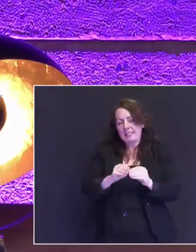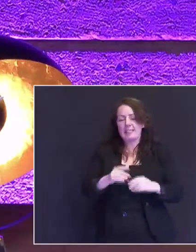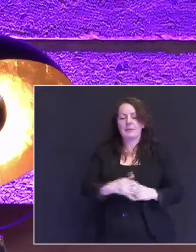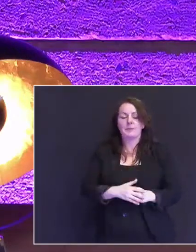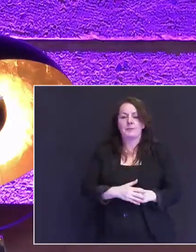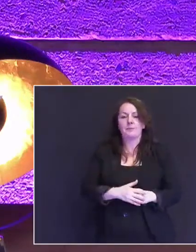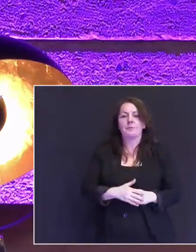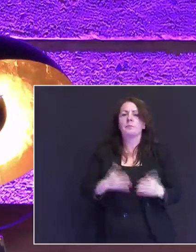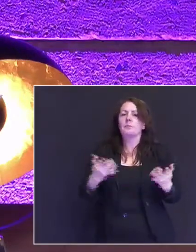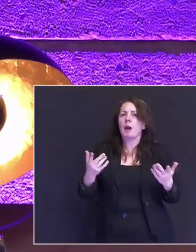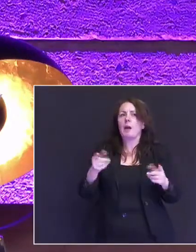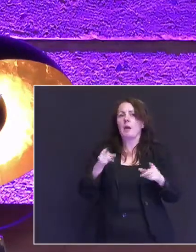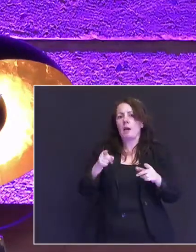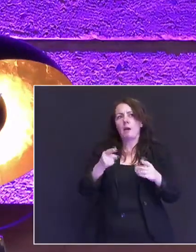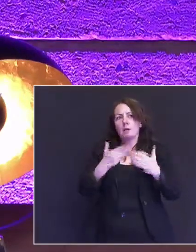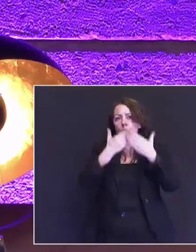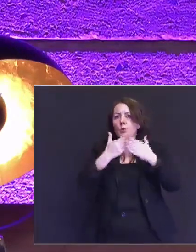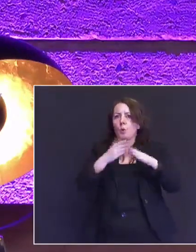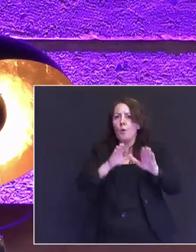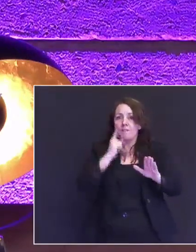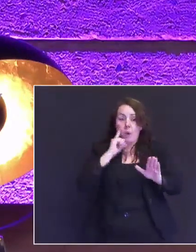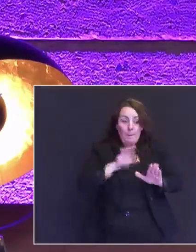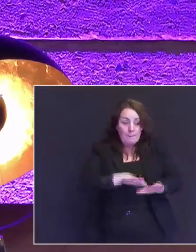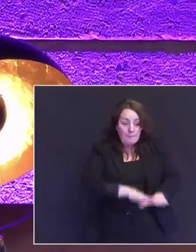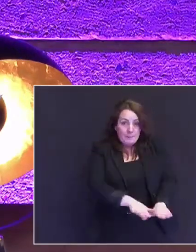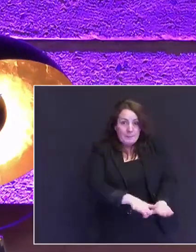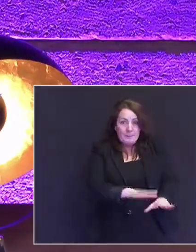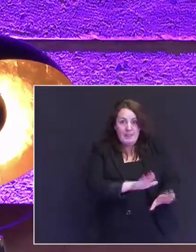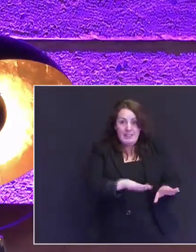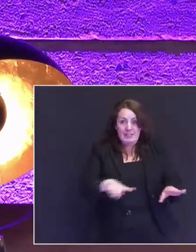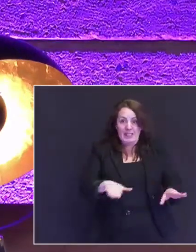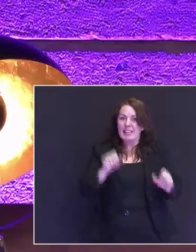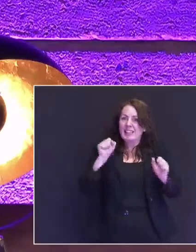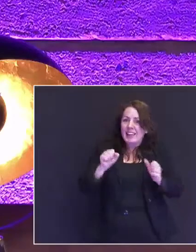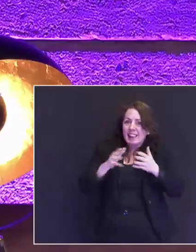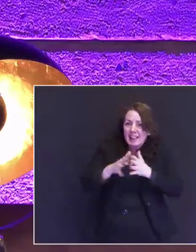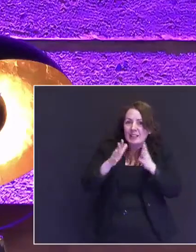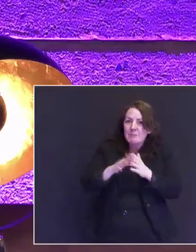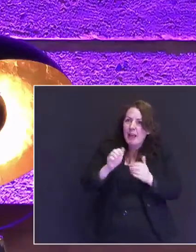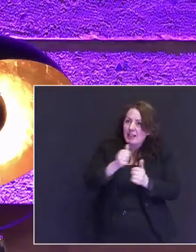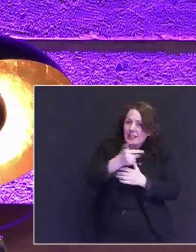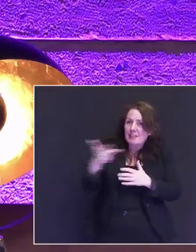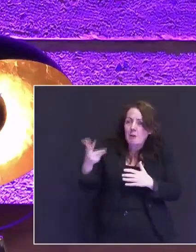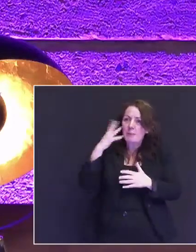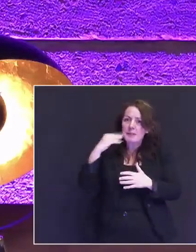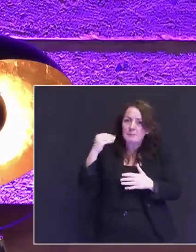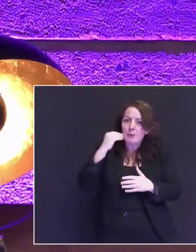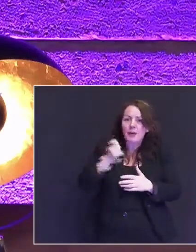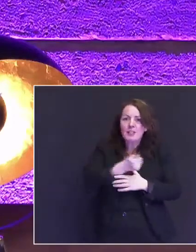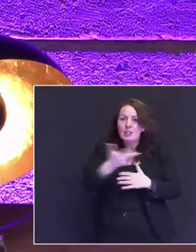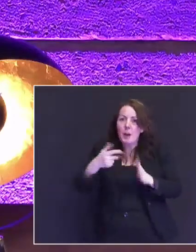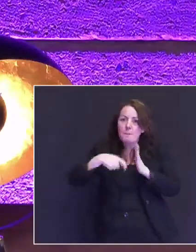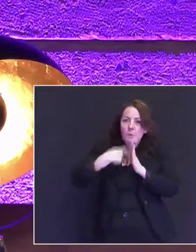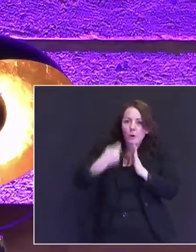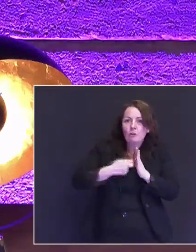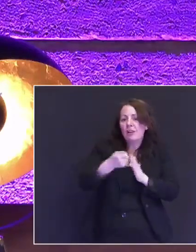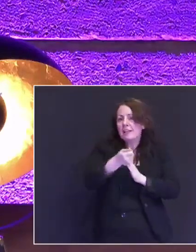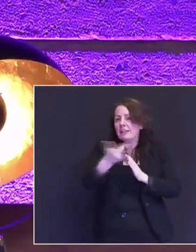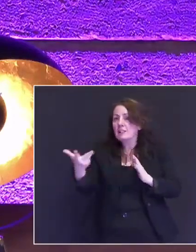kindly share some of key initiatives you have implemented in this area, their impact on teachers and